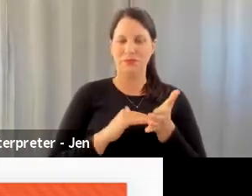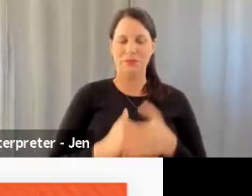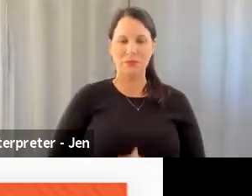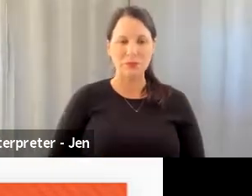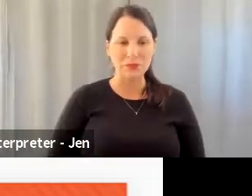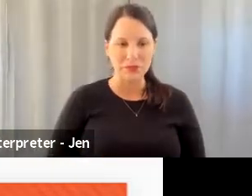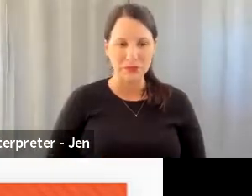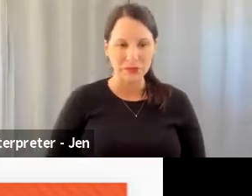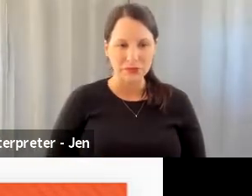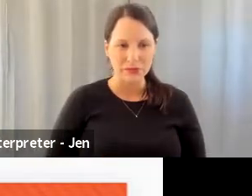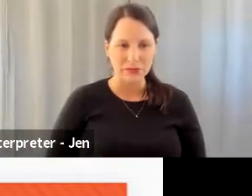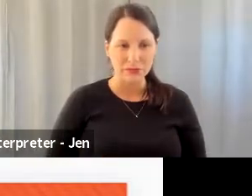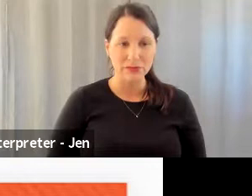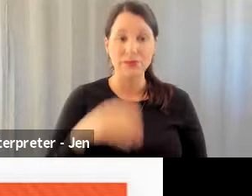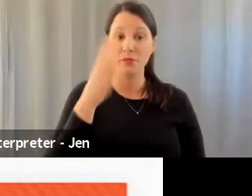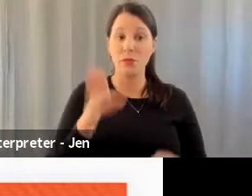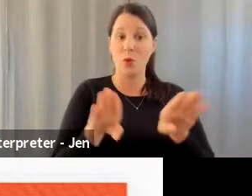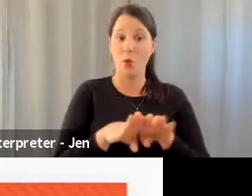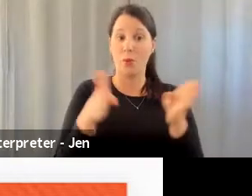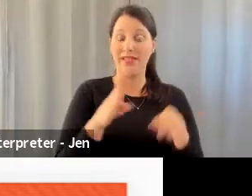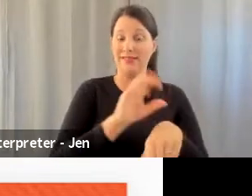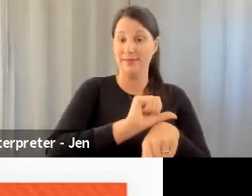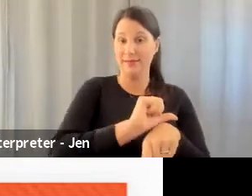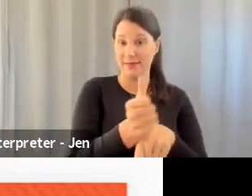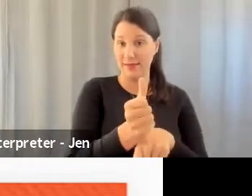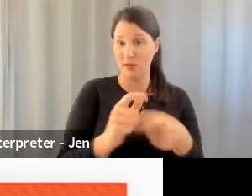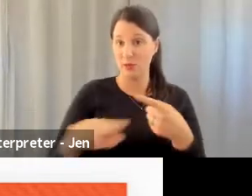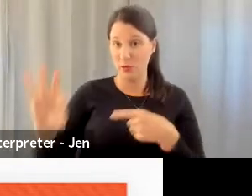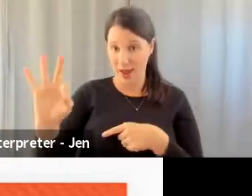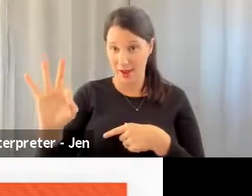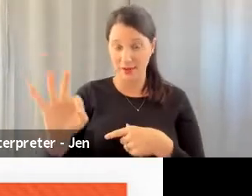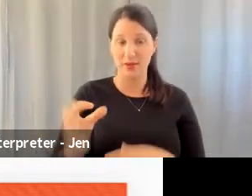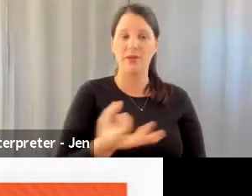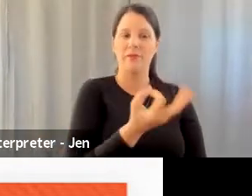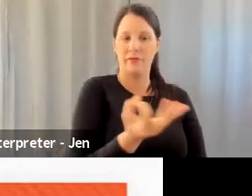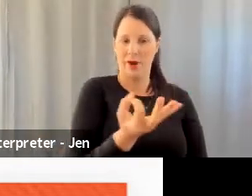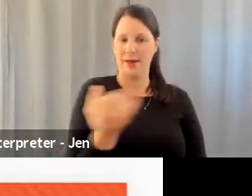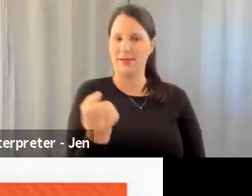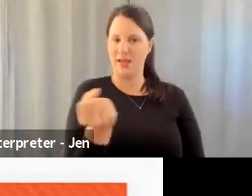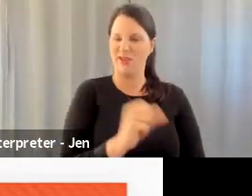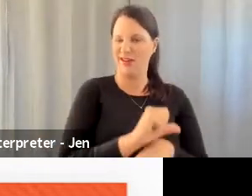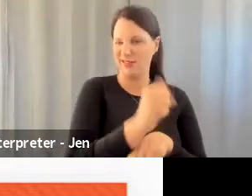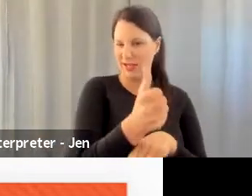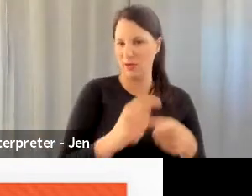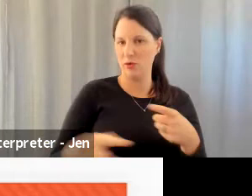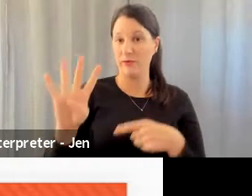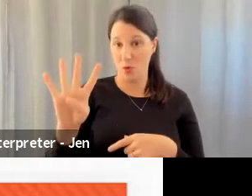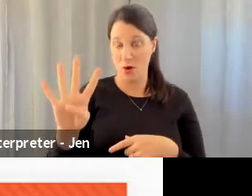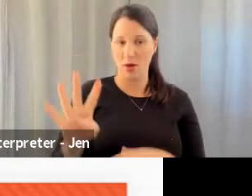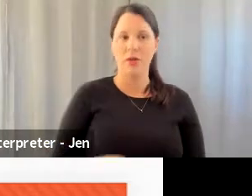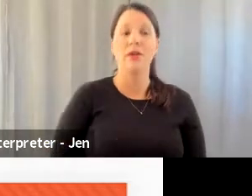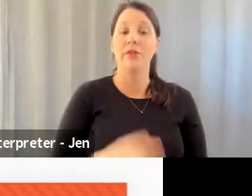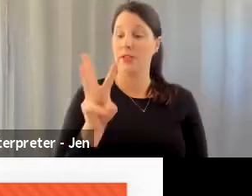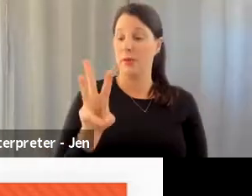They are going to be open from 10 a.m. to 9 p.m., Friday and Saturday from 10 a.m. to 4 p.m. The WRC assists with